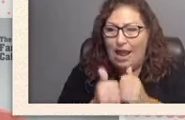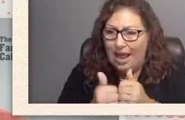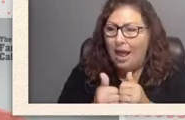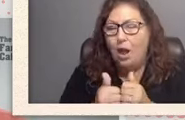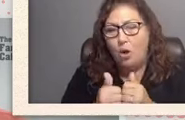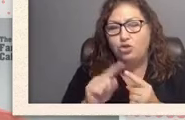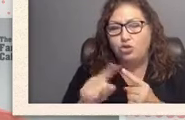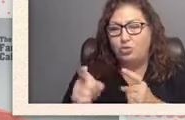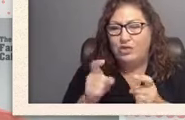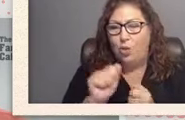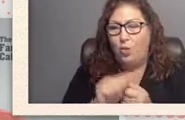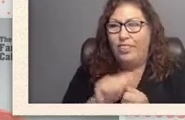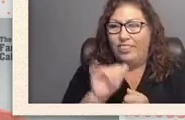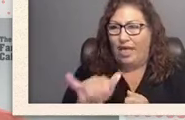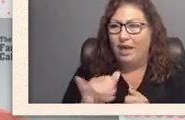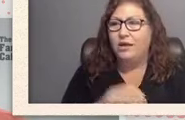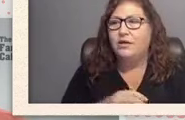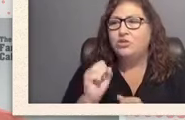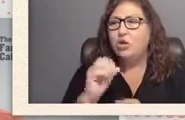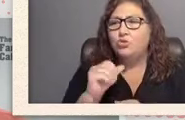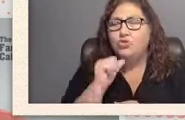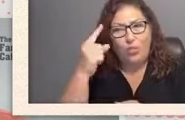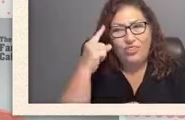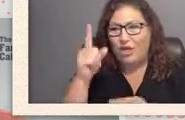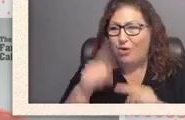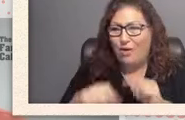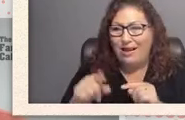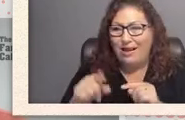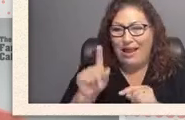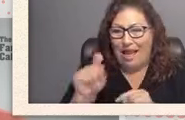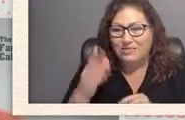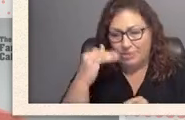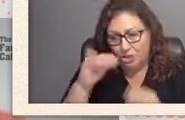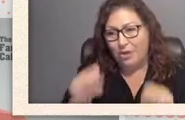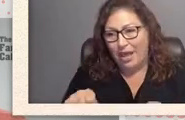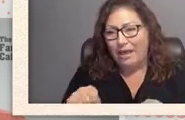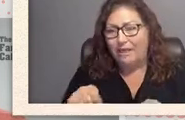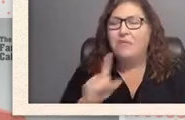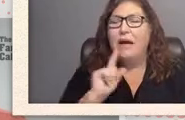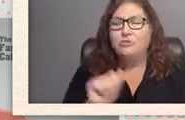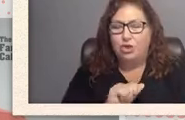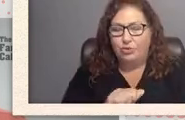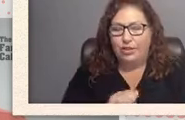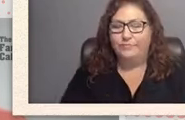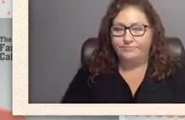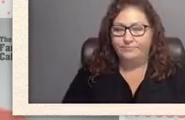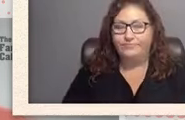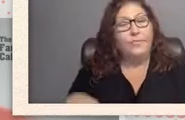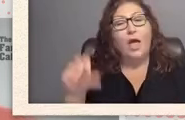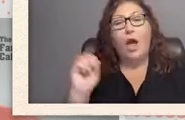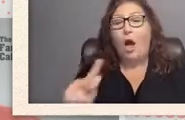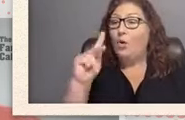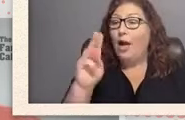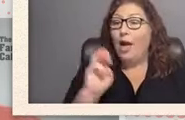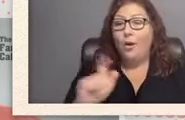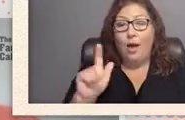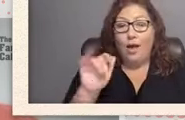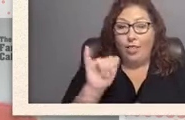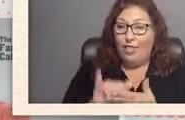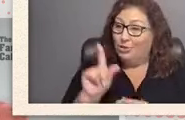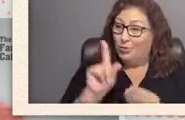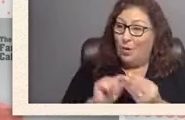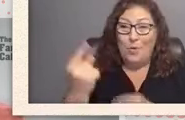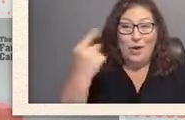with that issue. And so, don't think you can't ask, because you can. Absolutely. All right, well, that's one more day of